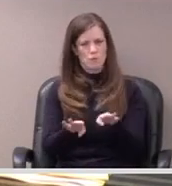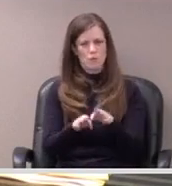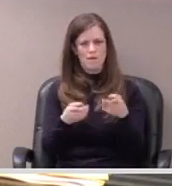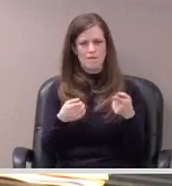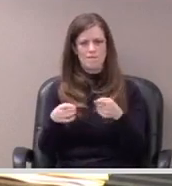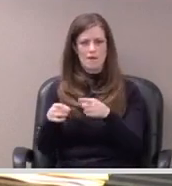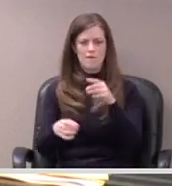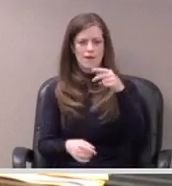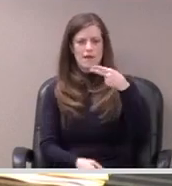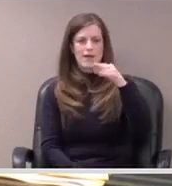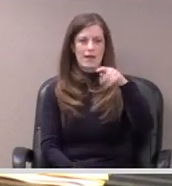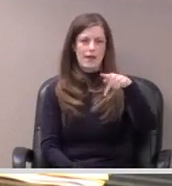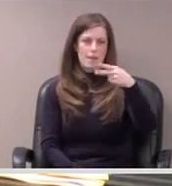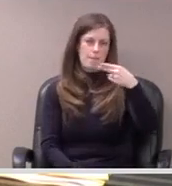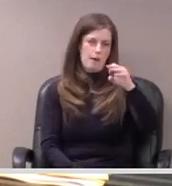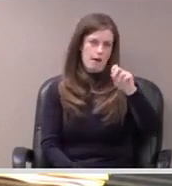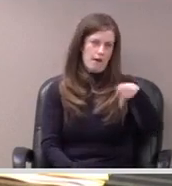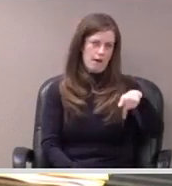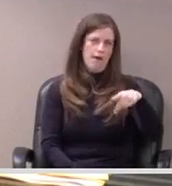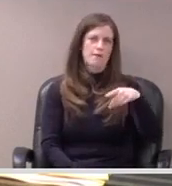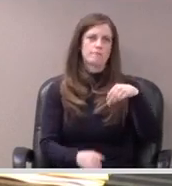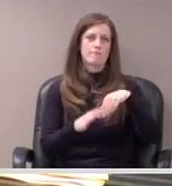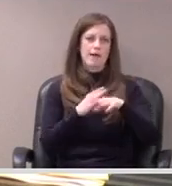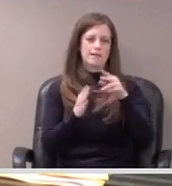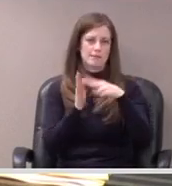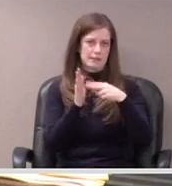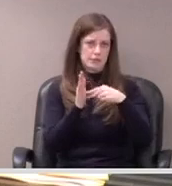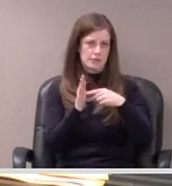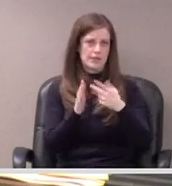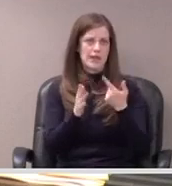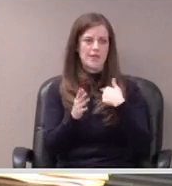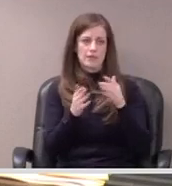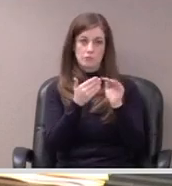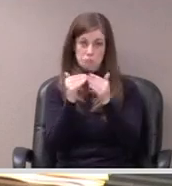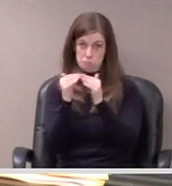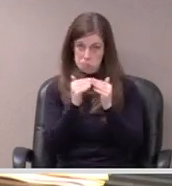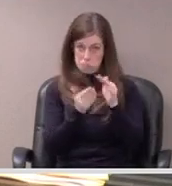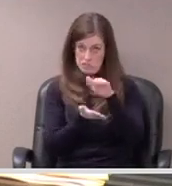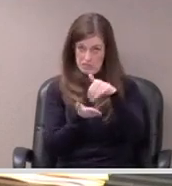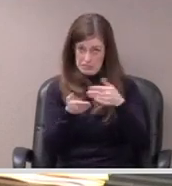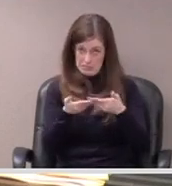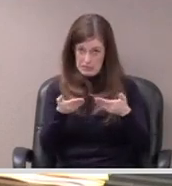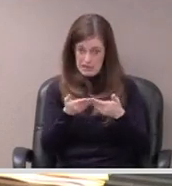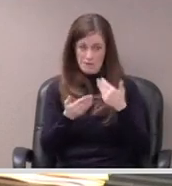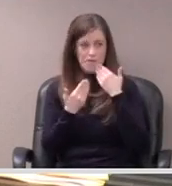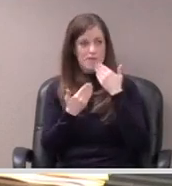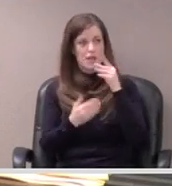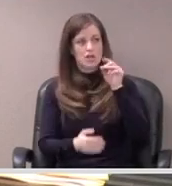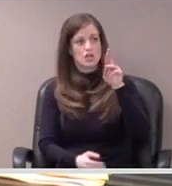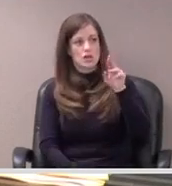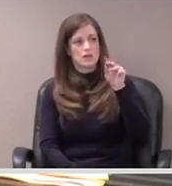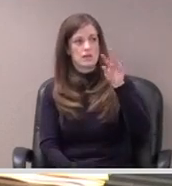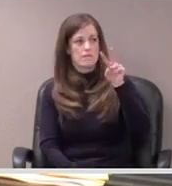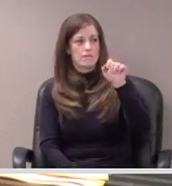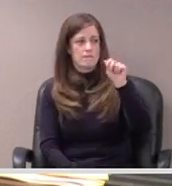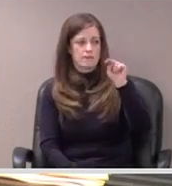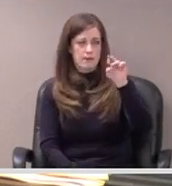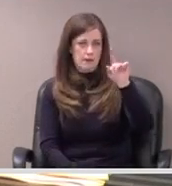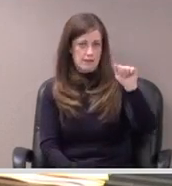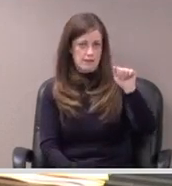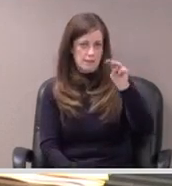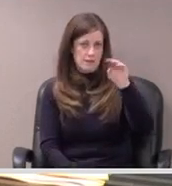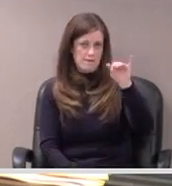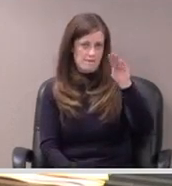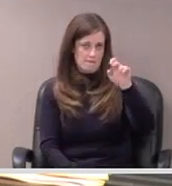and Literacy at the California Community Center. I'd like to thank Dr. Vanessa McPhail for inviting me and her team